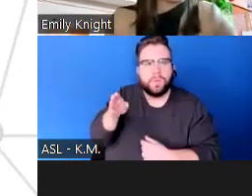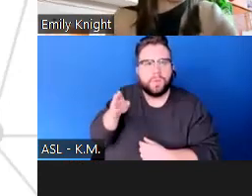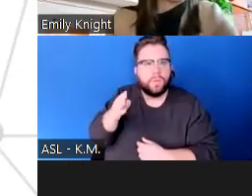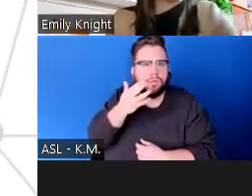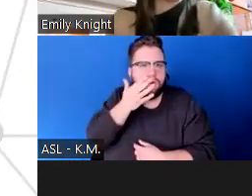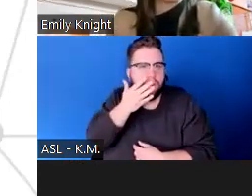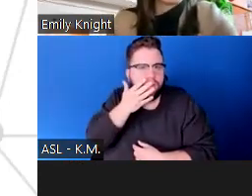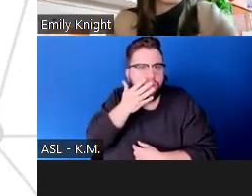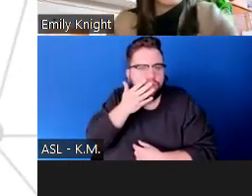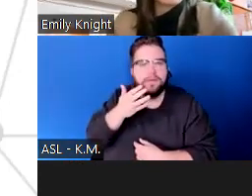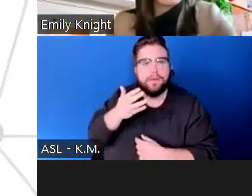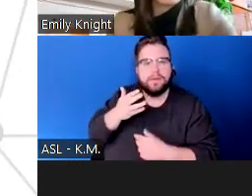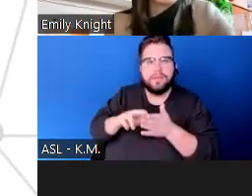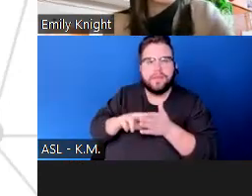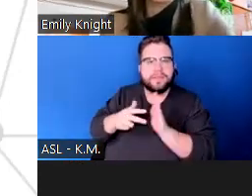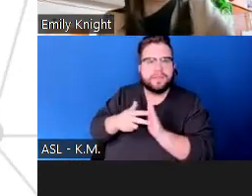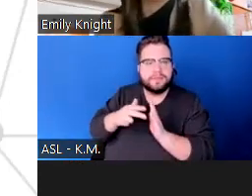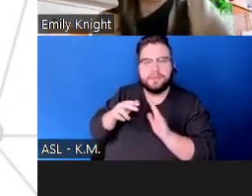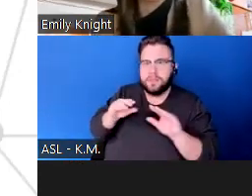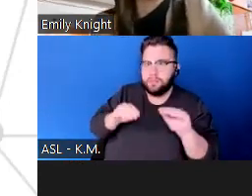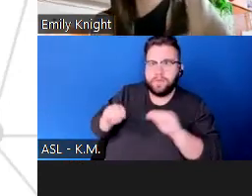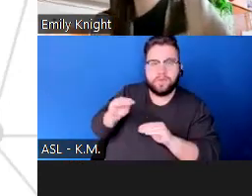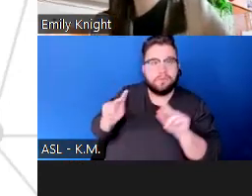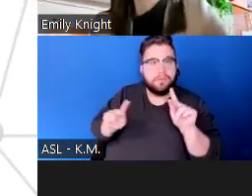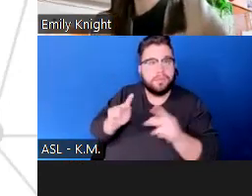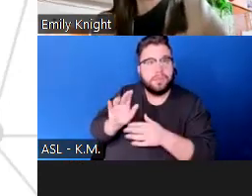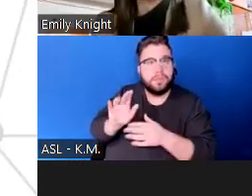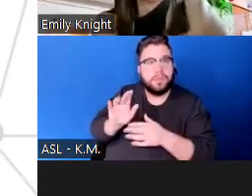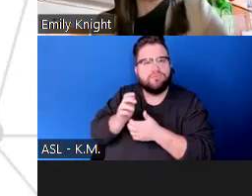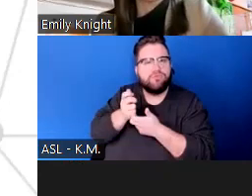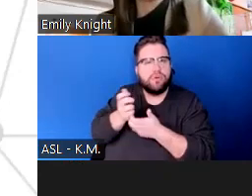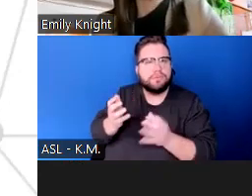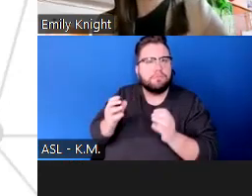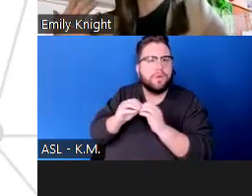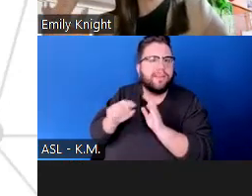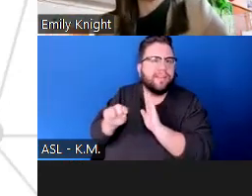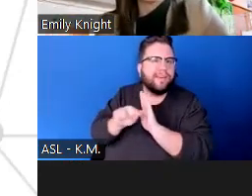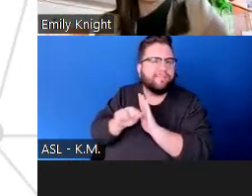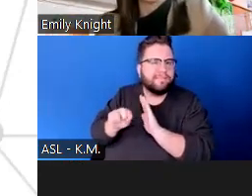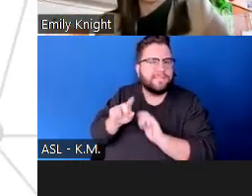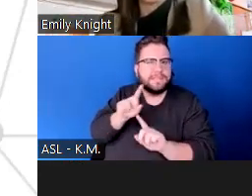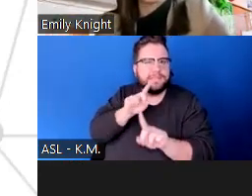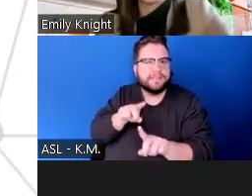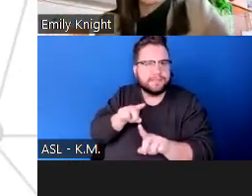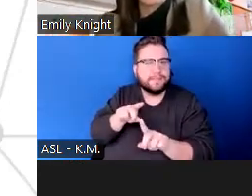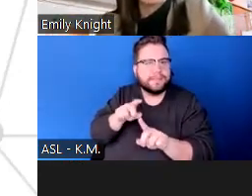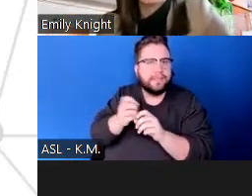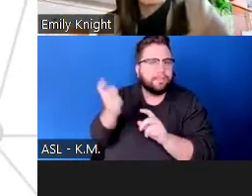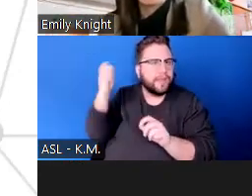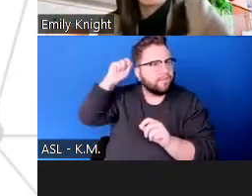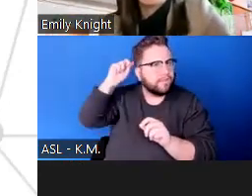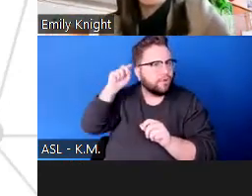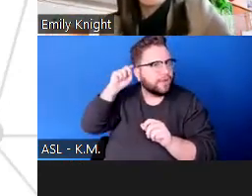moving people caused a more negative brain response than the random dot movies over the back of the brain, which is where we process visual